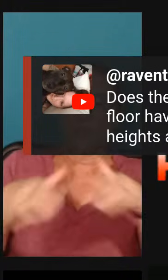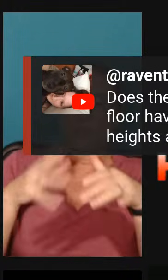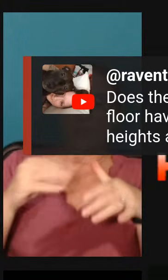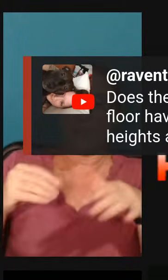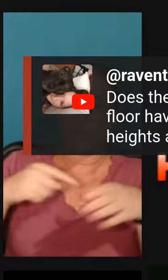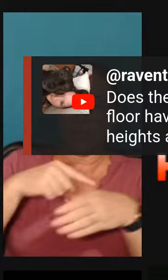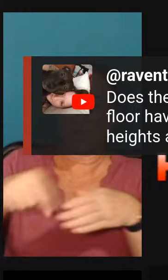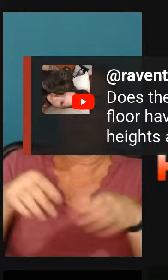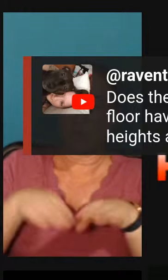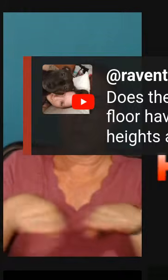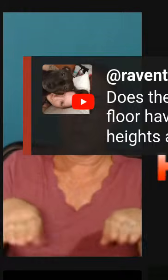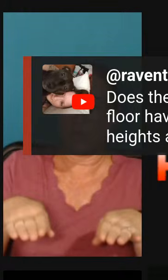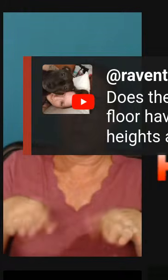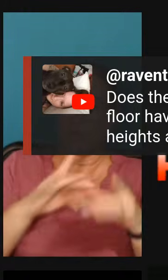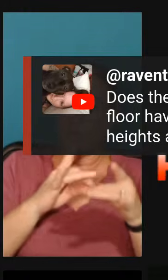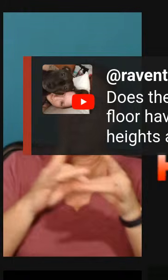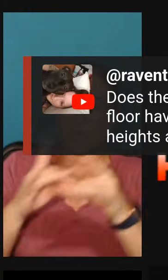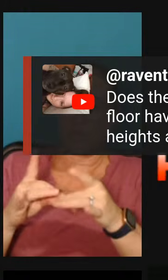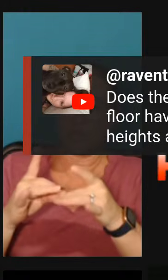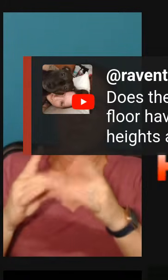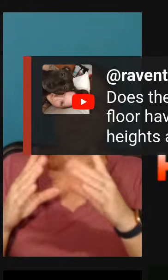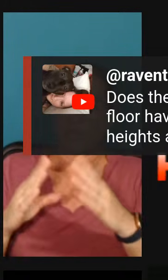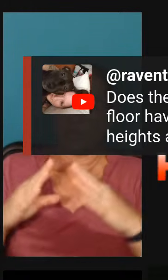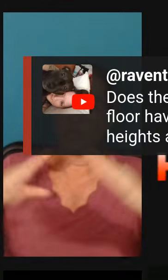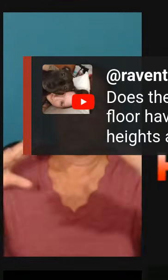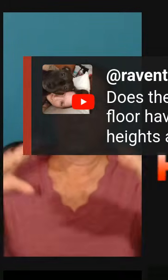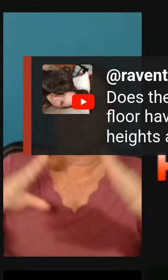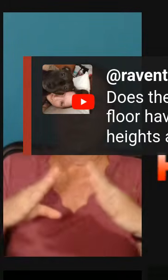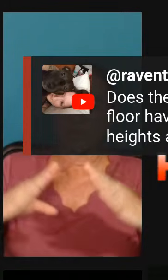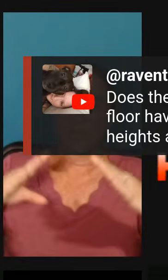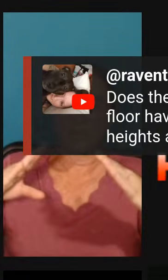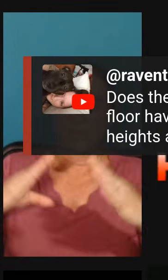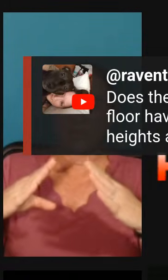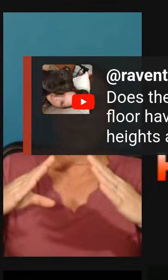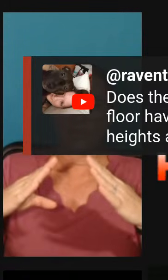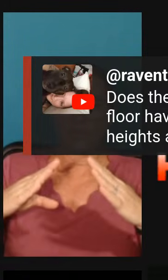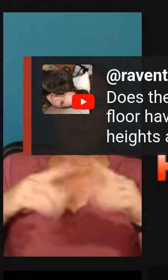to do with varying tilt heights and the deflation drops?